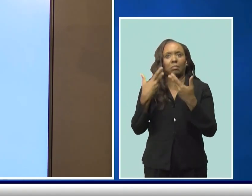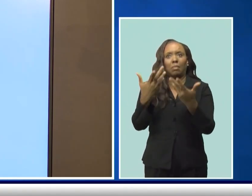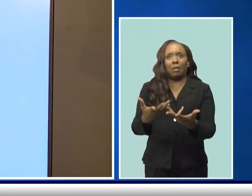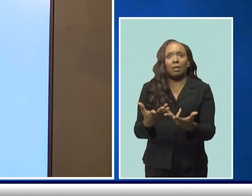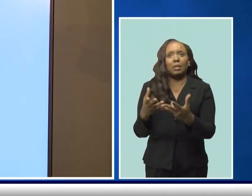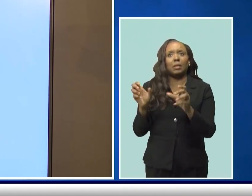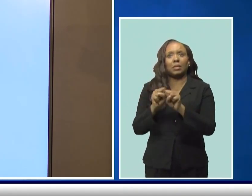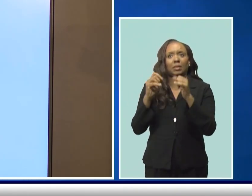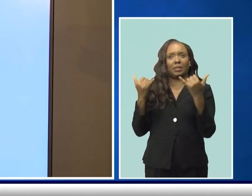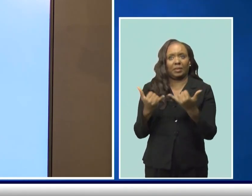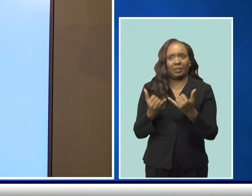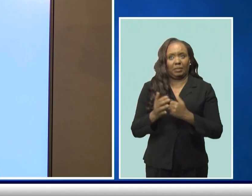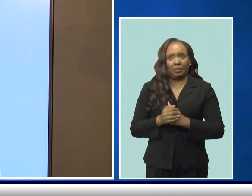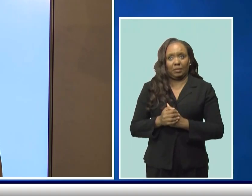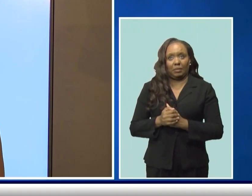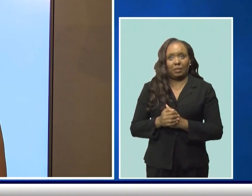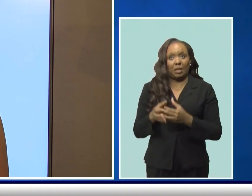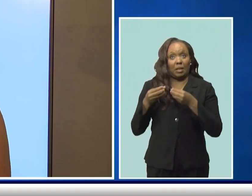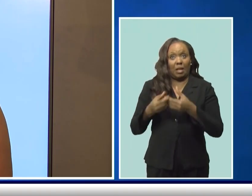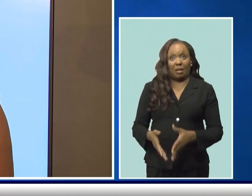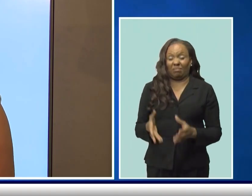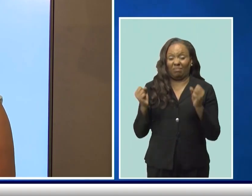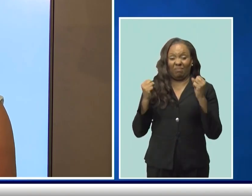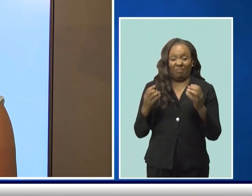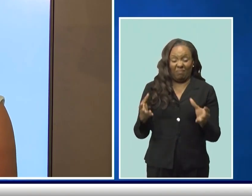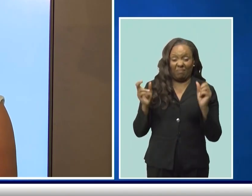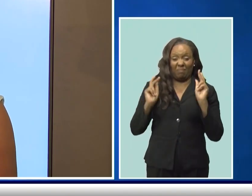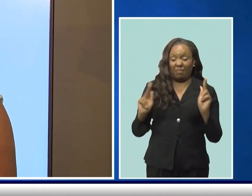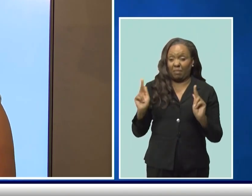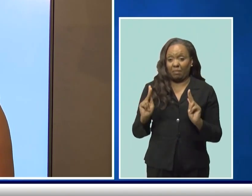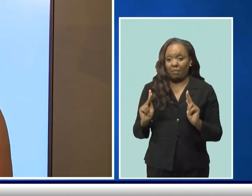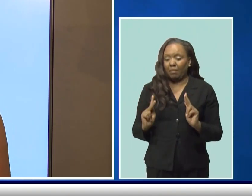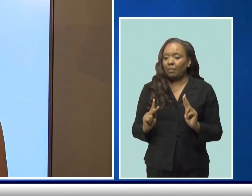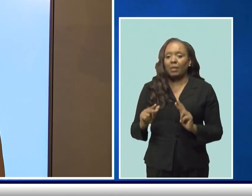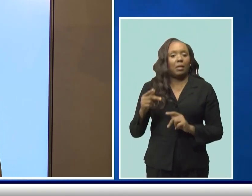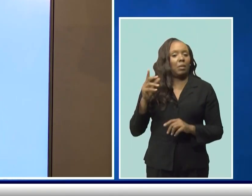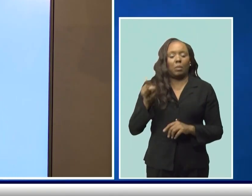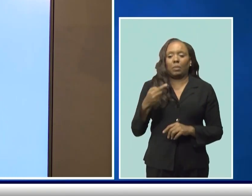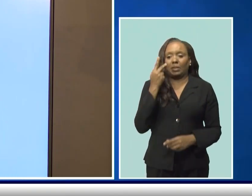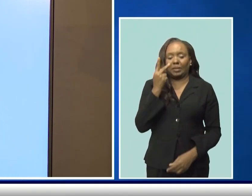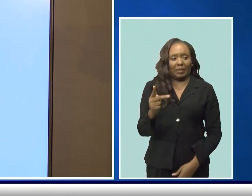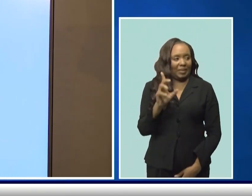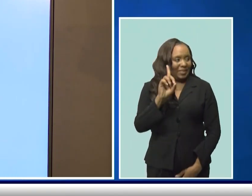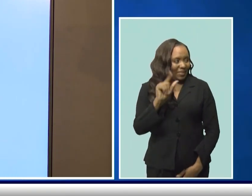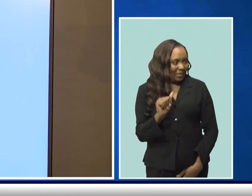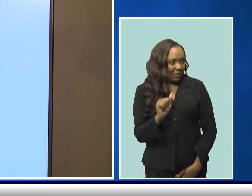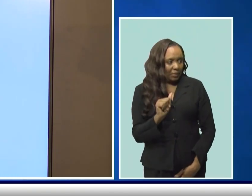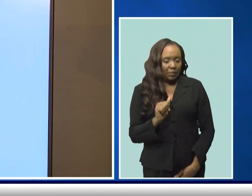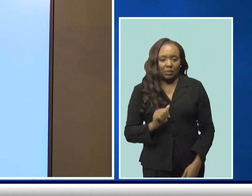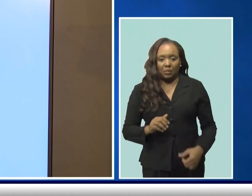society are lost to so many who simply won't see past their disabilities.